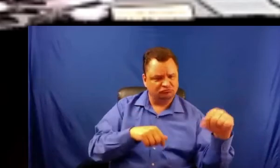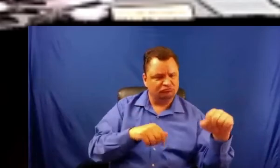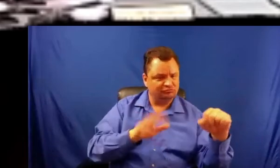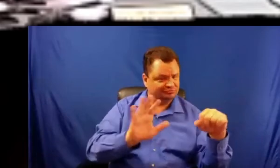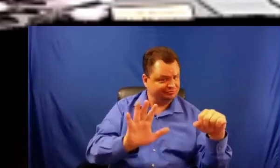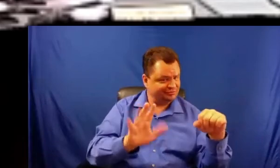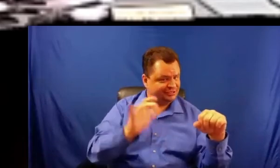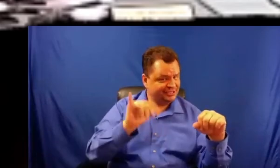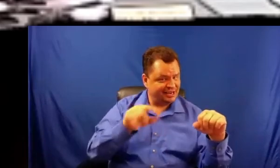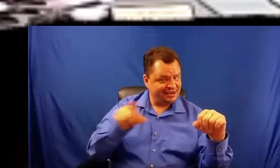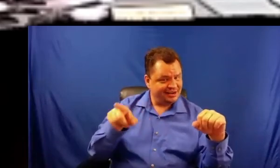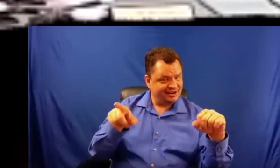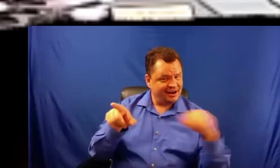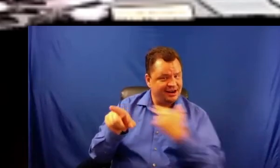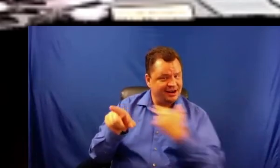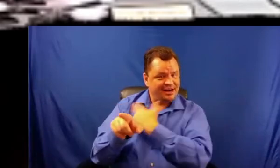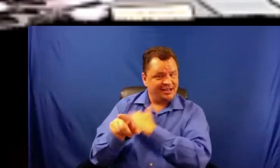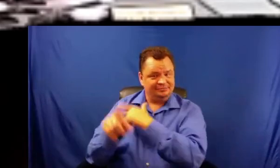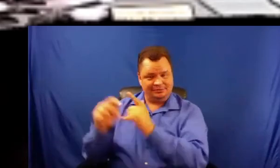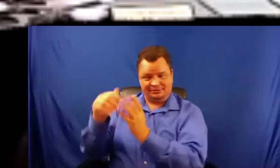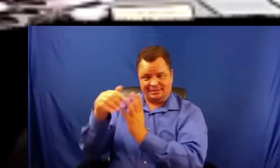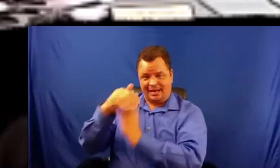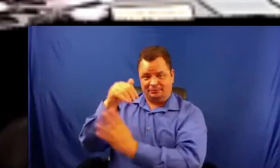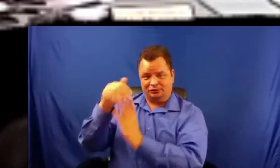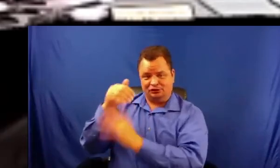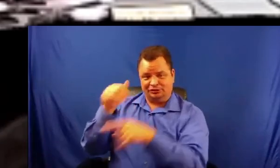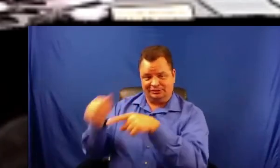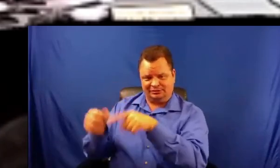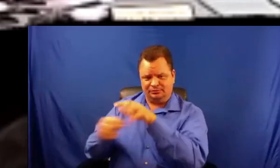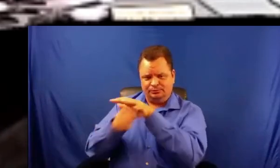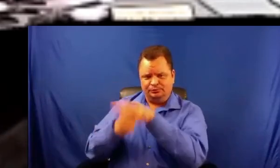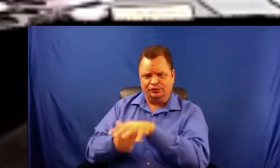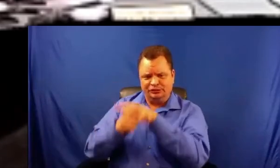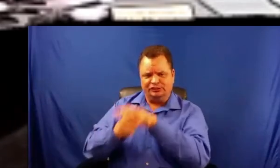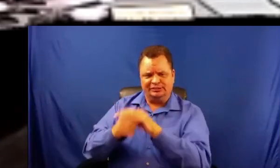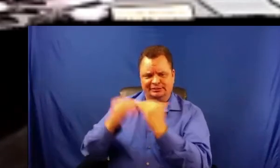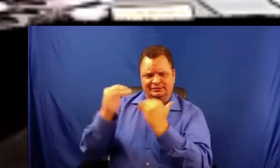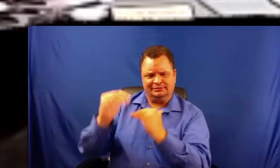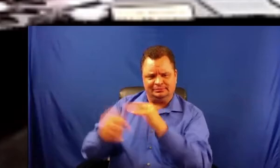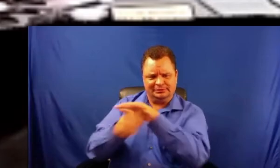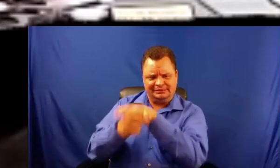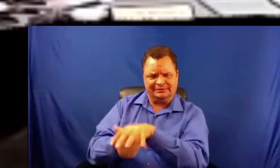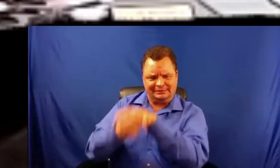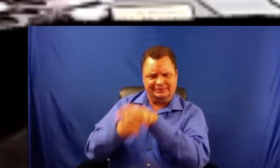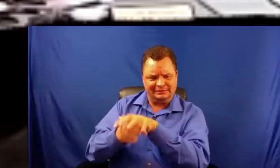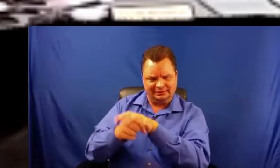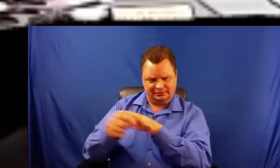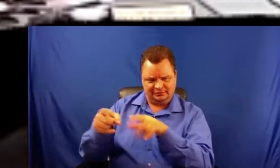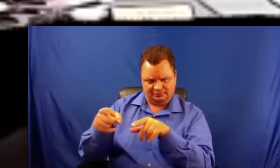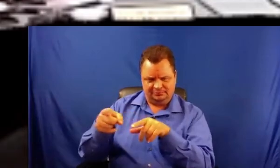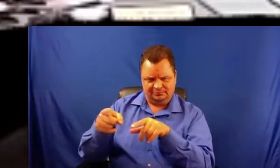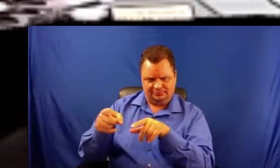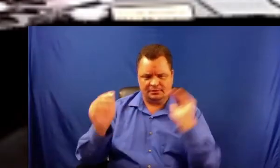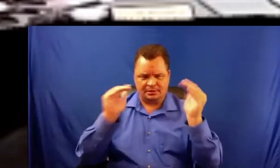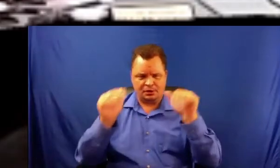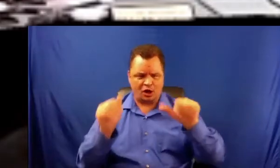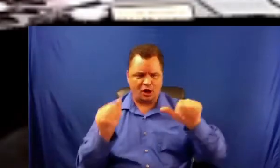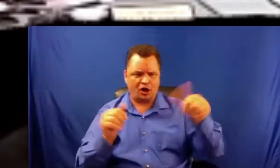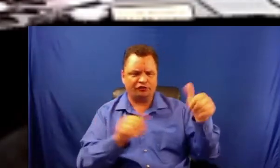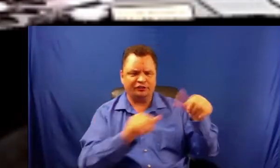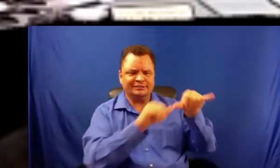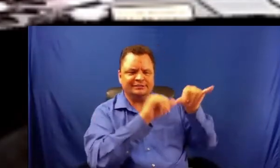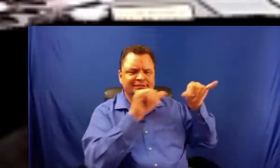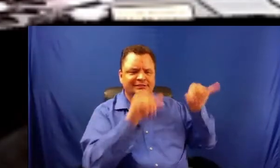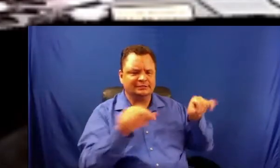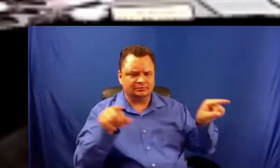hospitalizations and that admission pressure on the hospital, it impacts us on our other health metrics because of